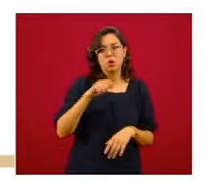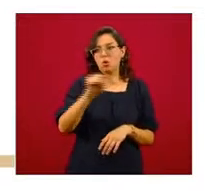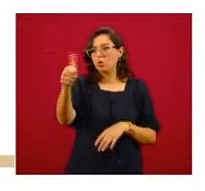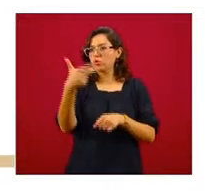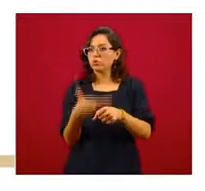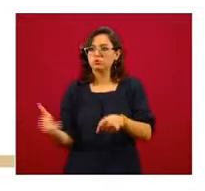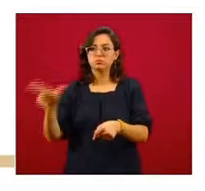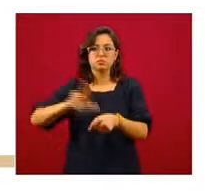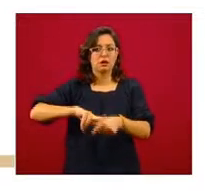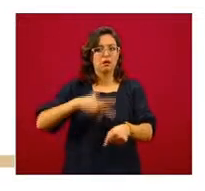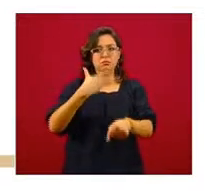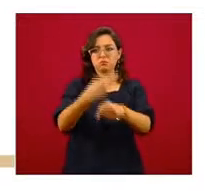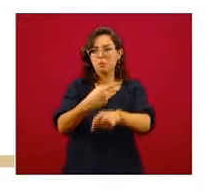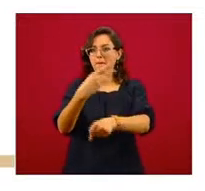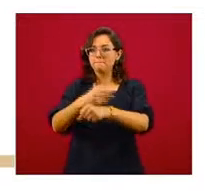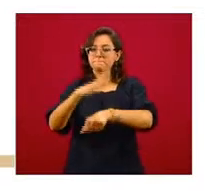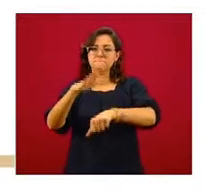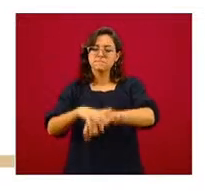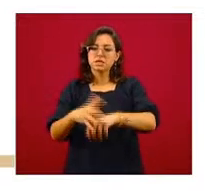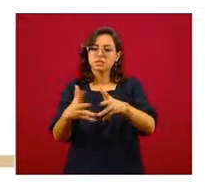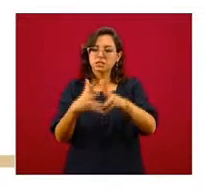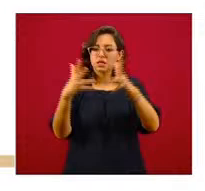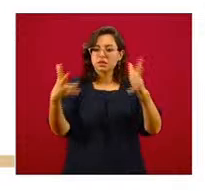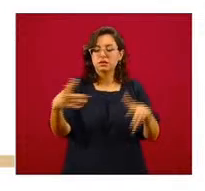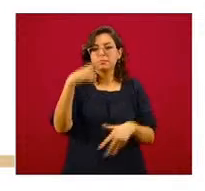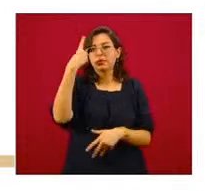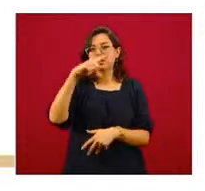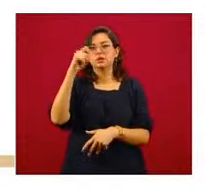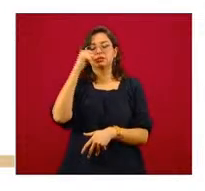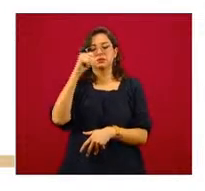those that we need to